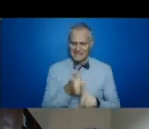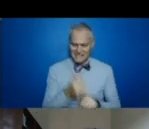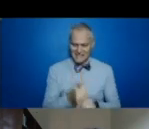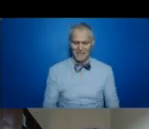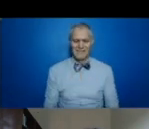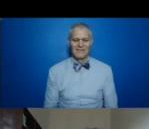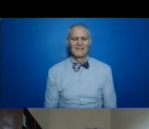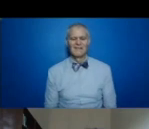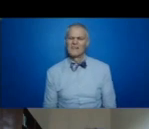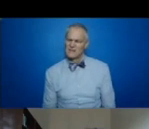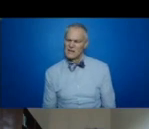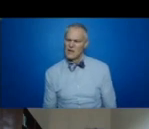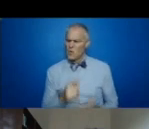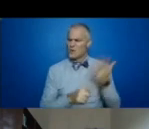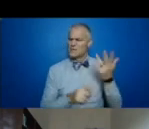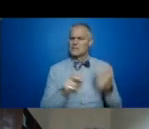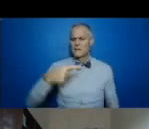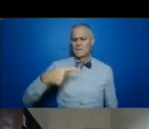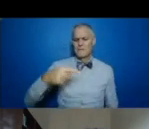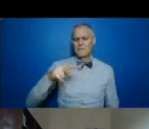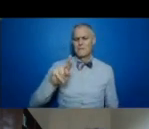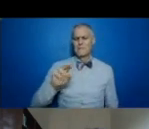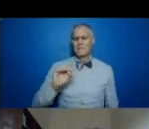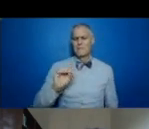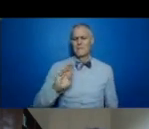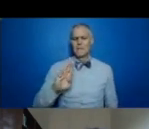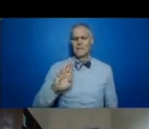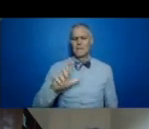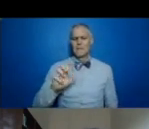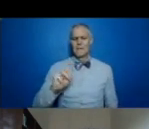divine what are the problematics in this community.